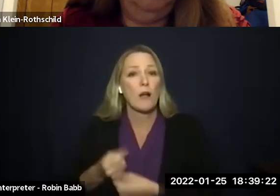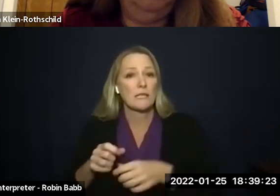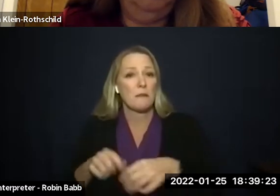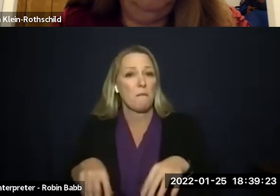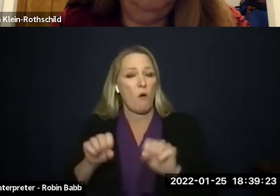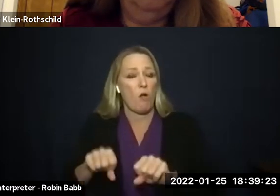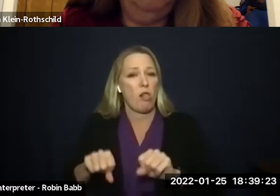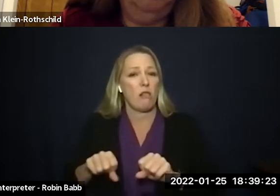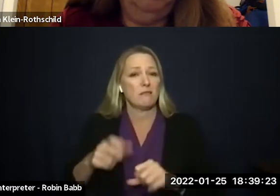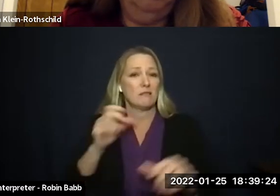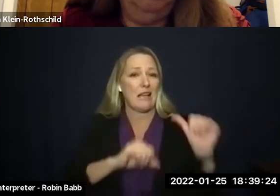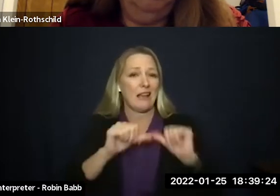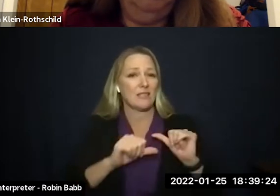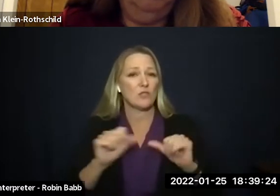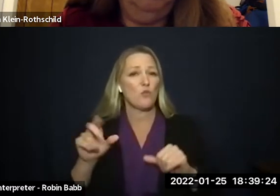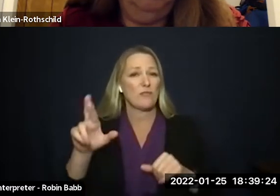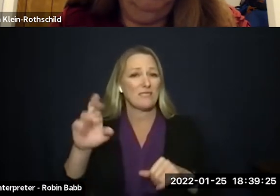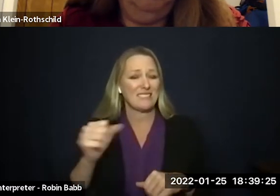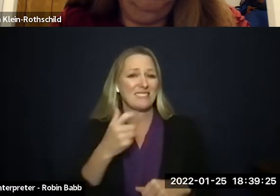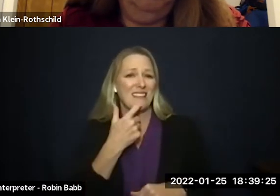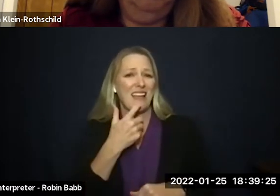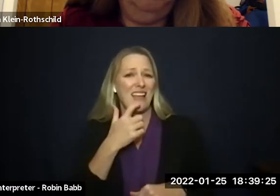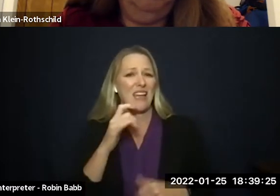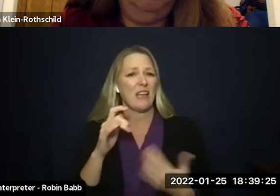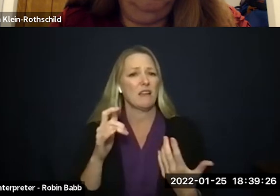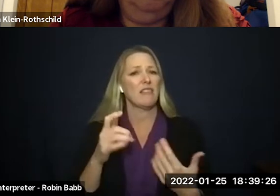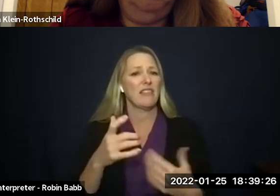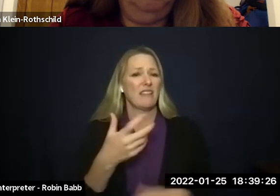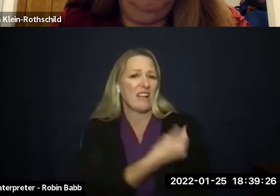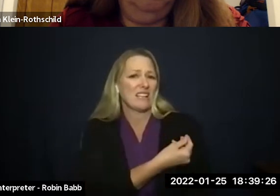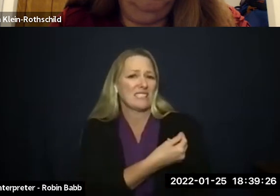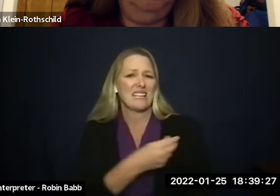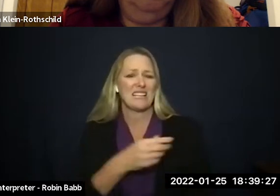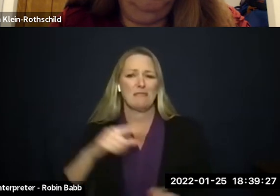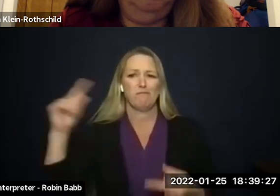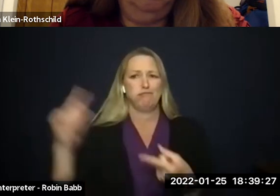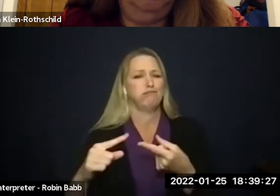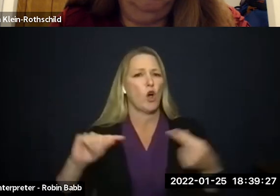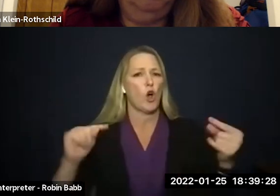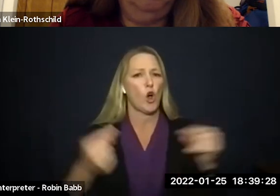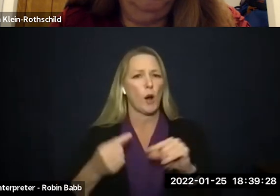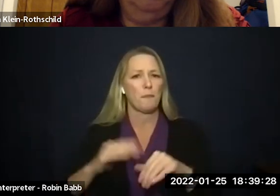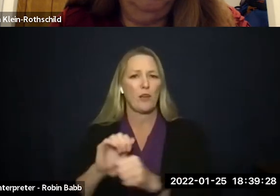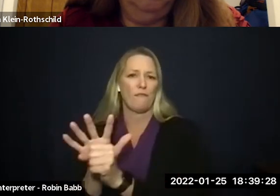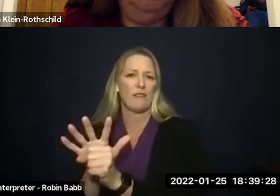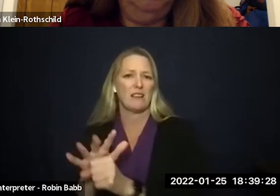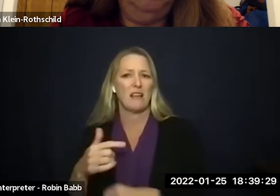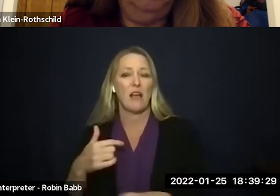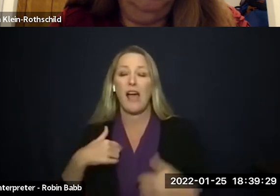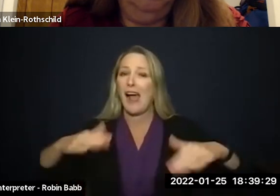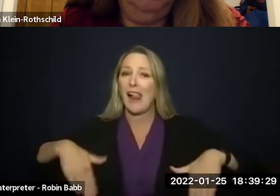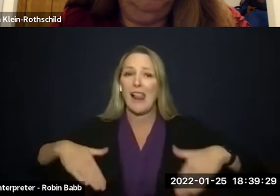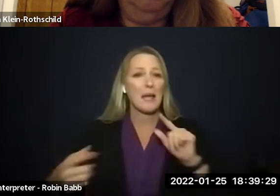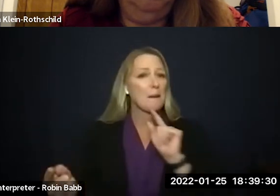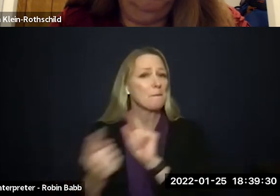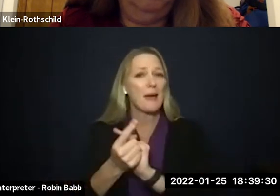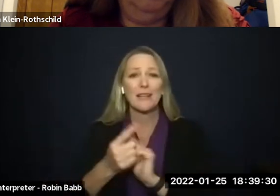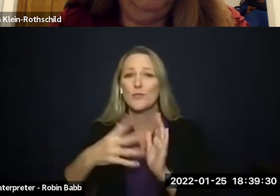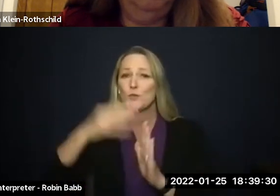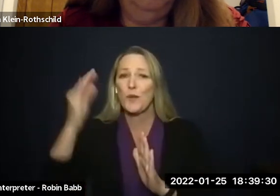are infinitesimally less harmful than any case of cobit can be and i have yet to meet a student who has been harmed by wearing a mask or by being